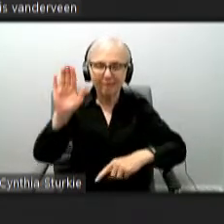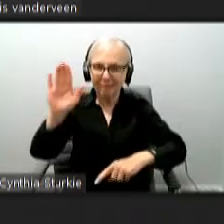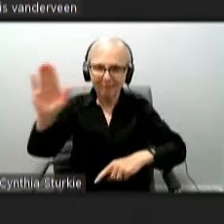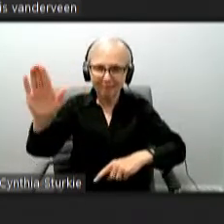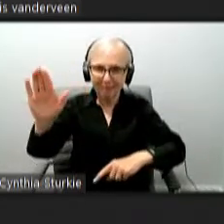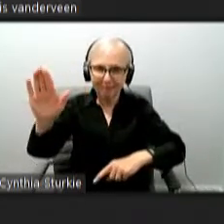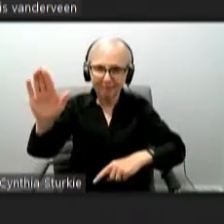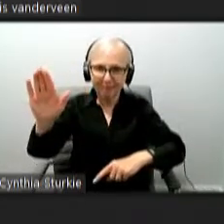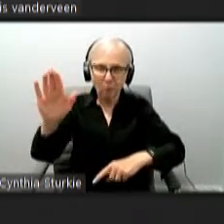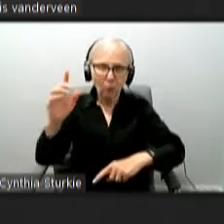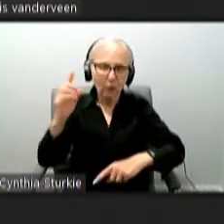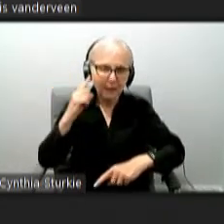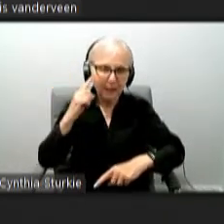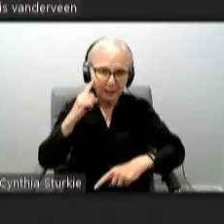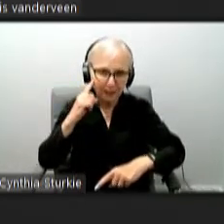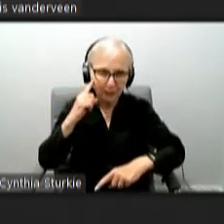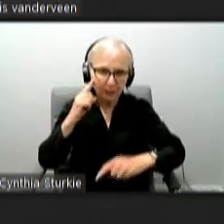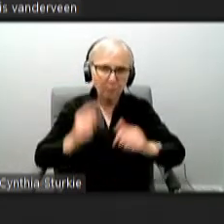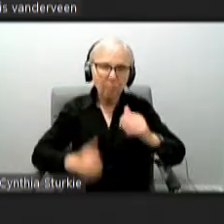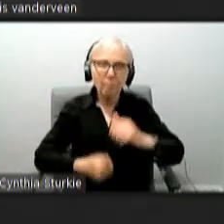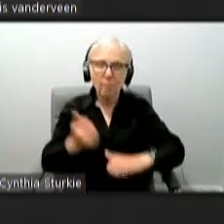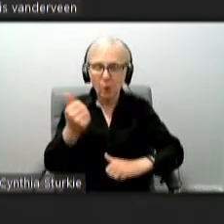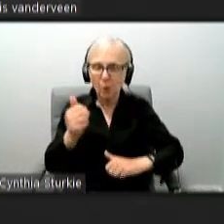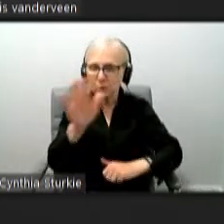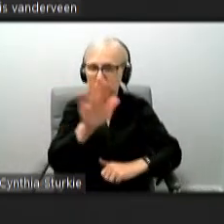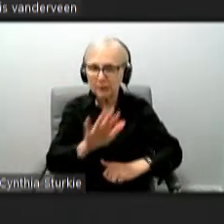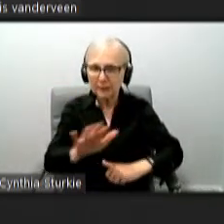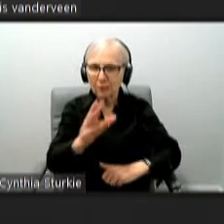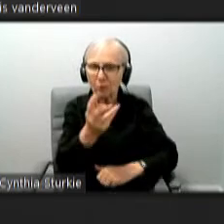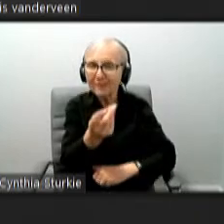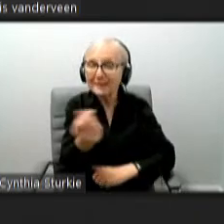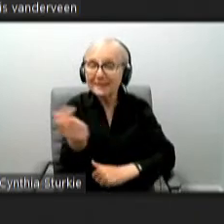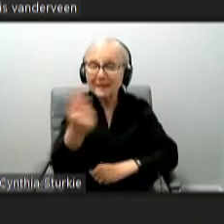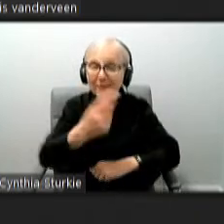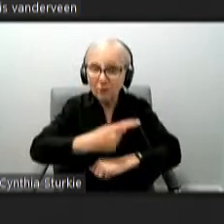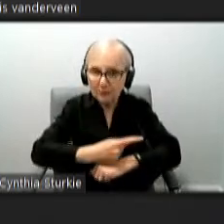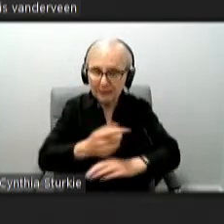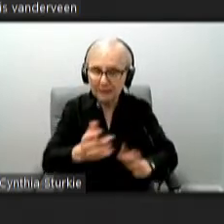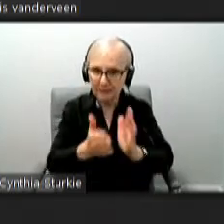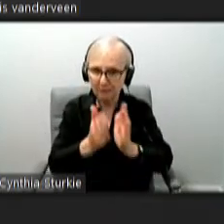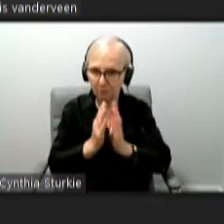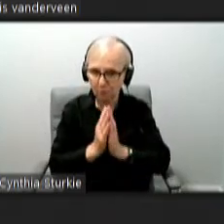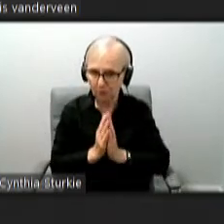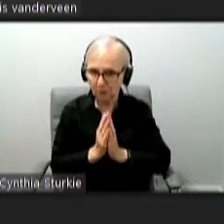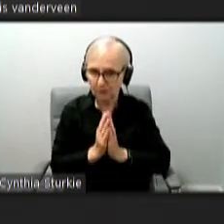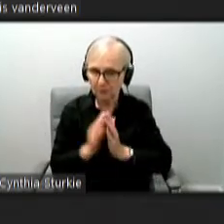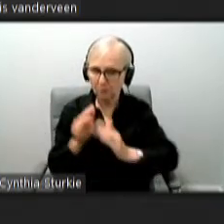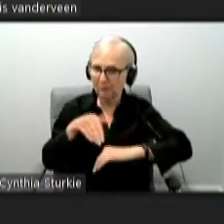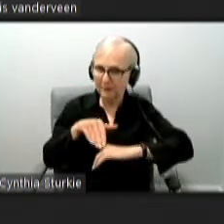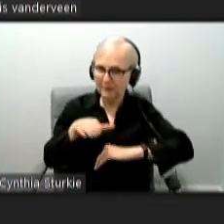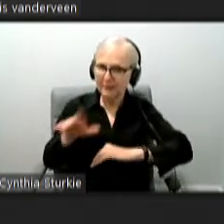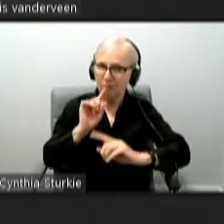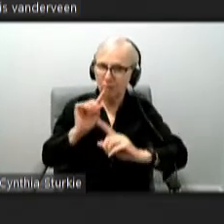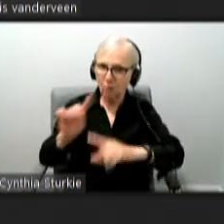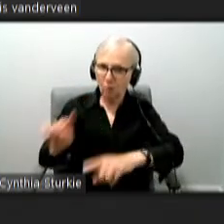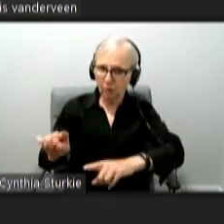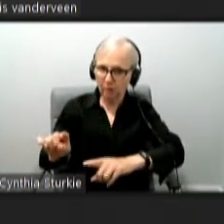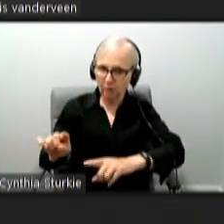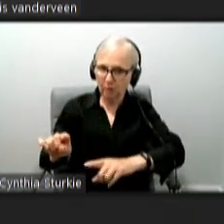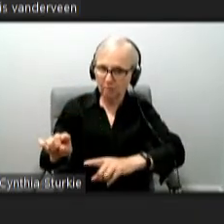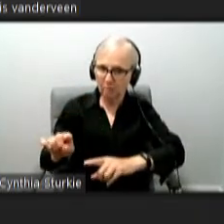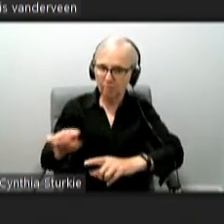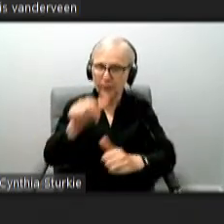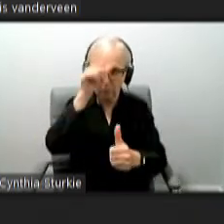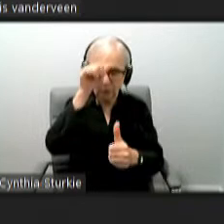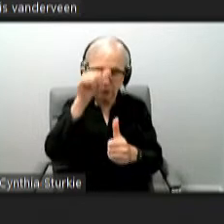are hearing anecdotally that people are receiving their tests within several days of when they submit their order. And again, want to